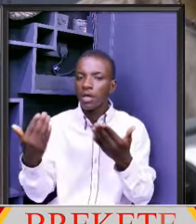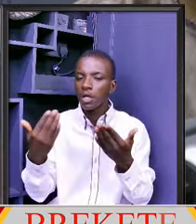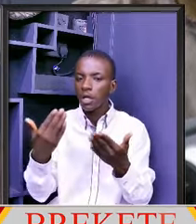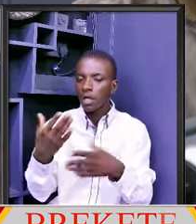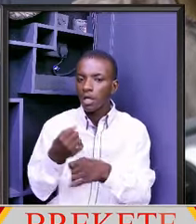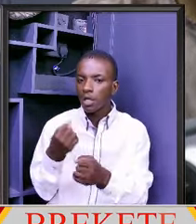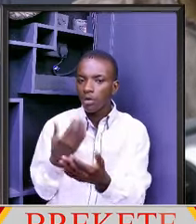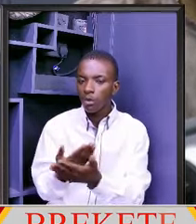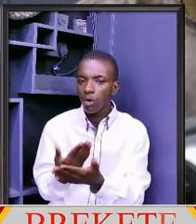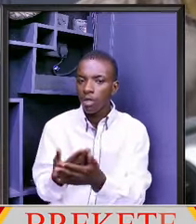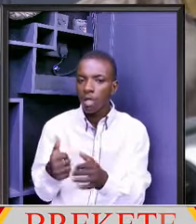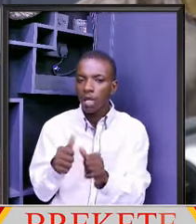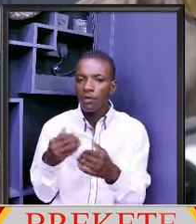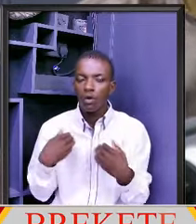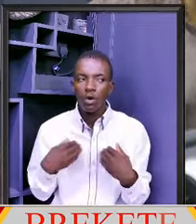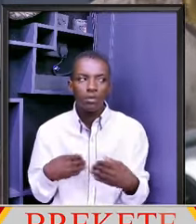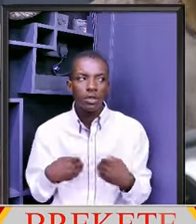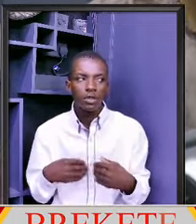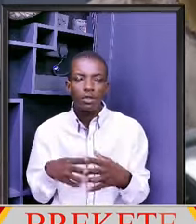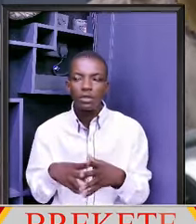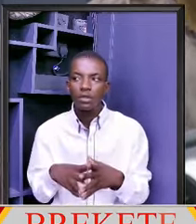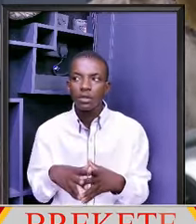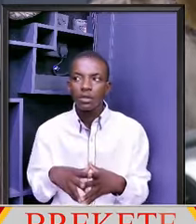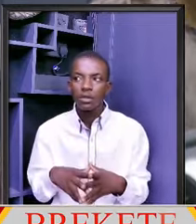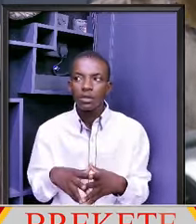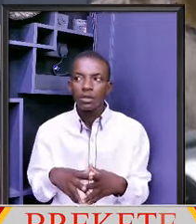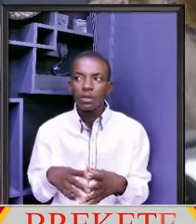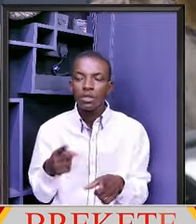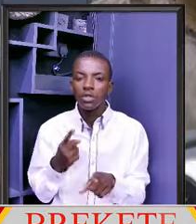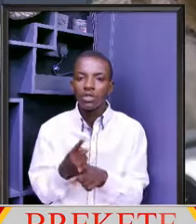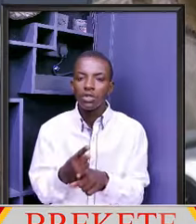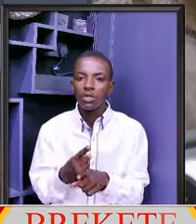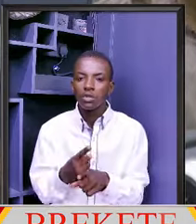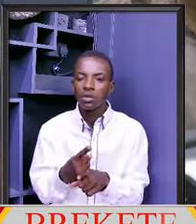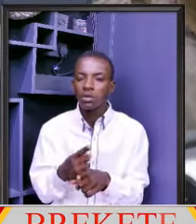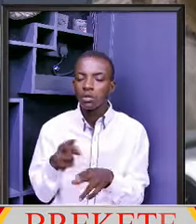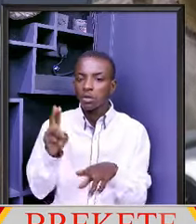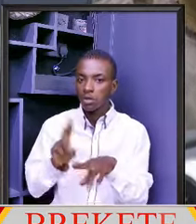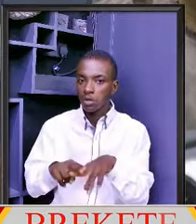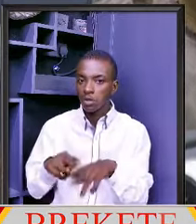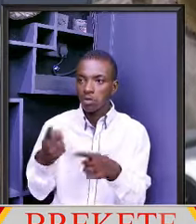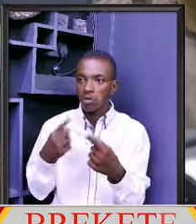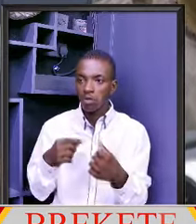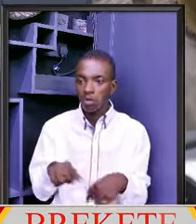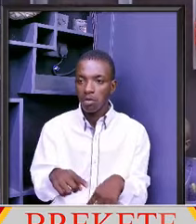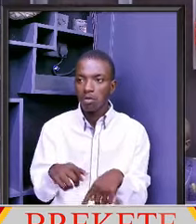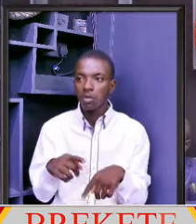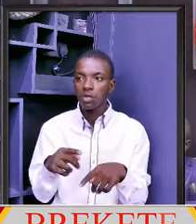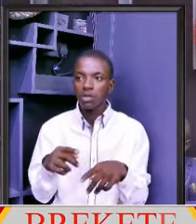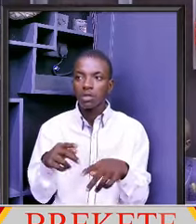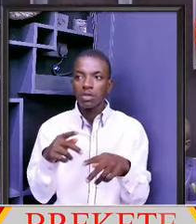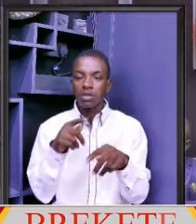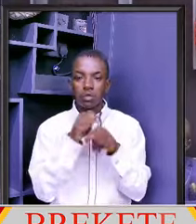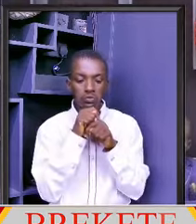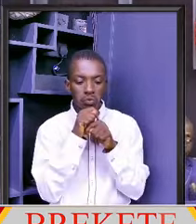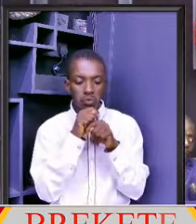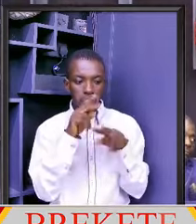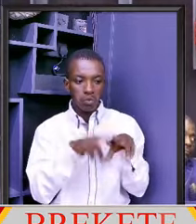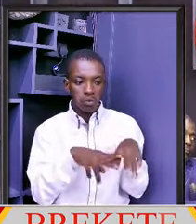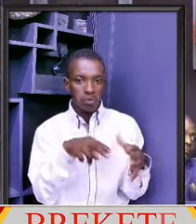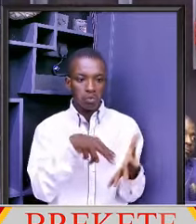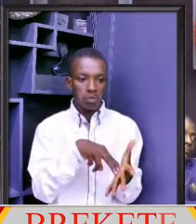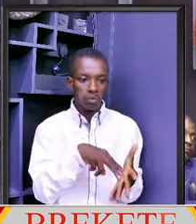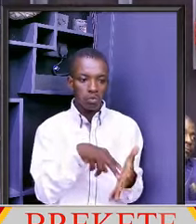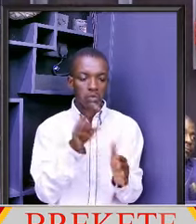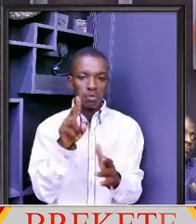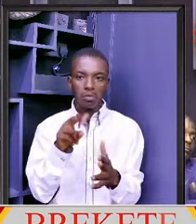collect the monies. Every other person, we are just sitting when you come. If they say, sit down here, you sit down here. Get up